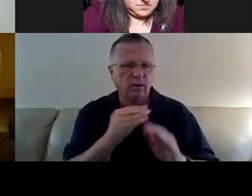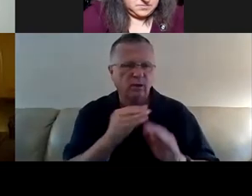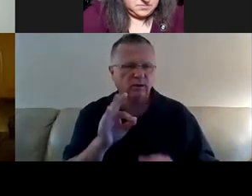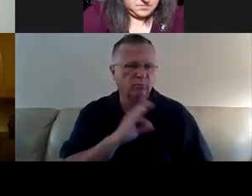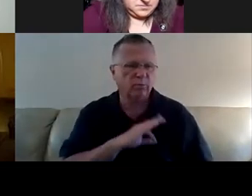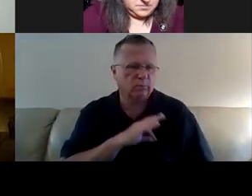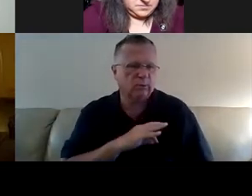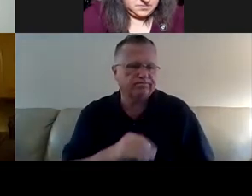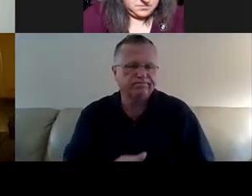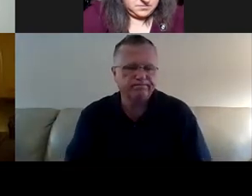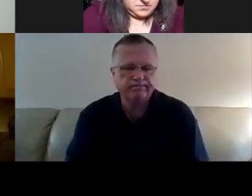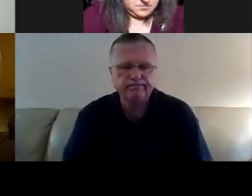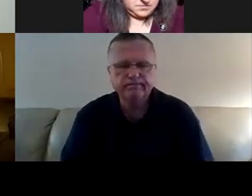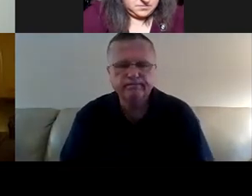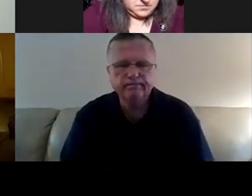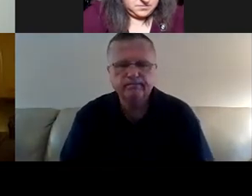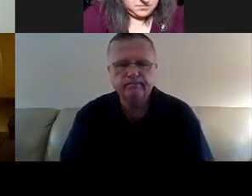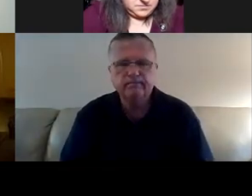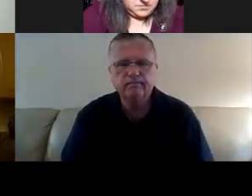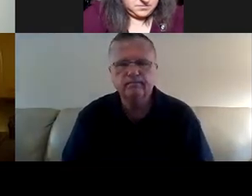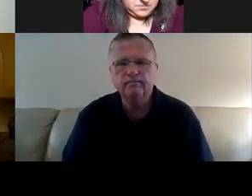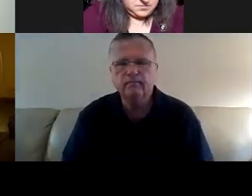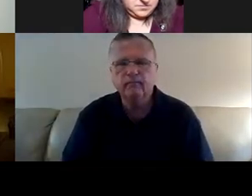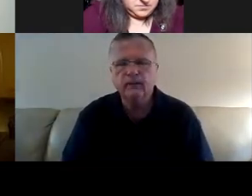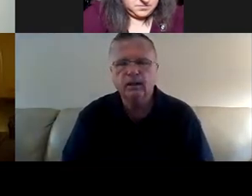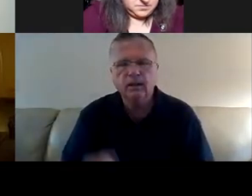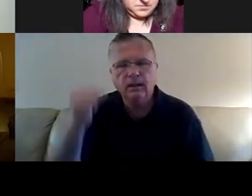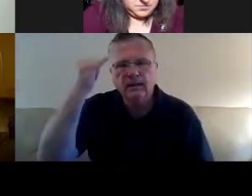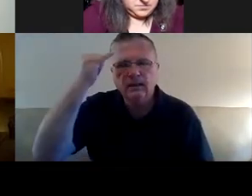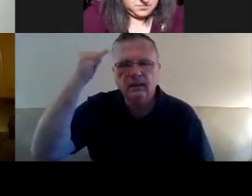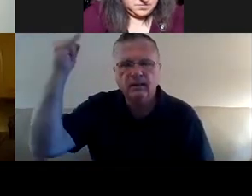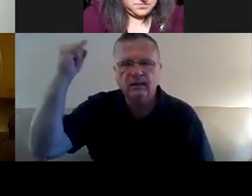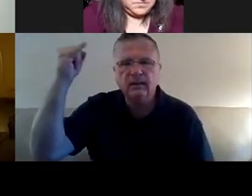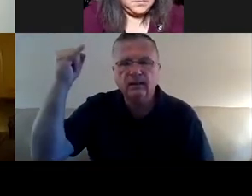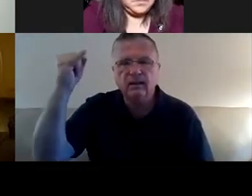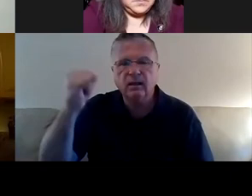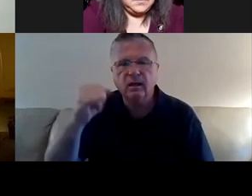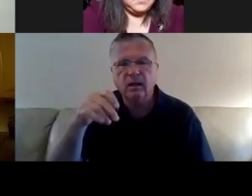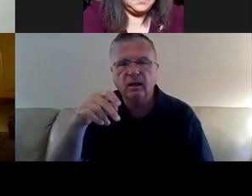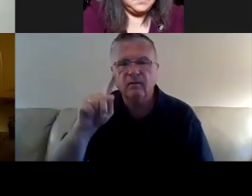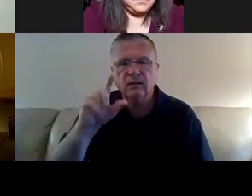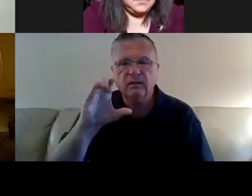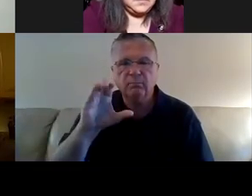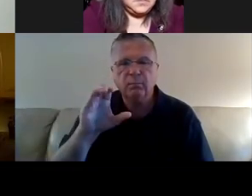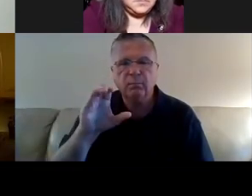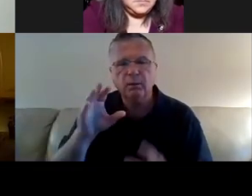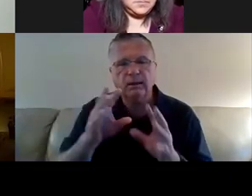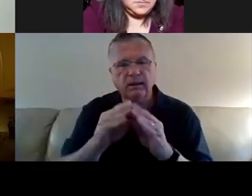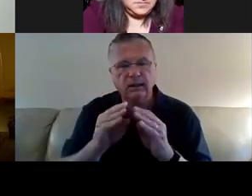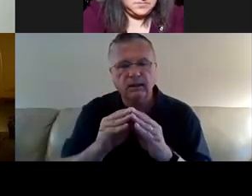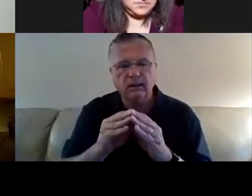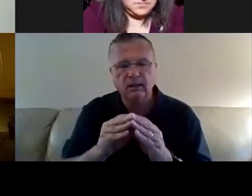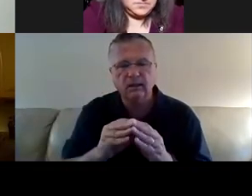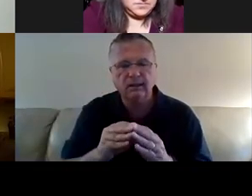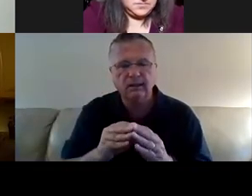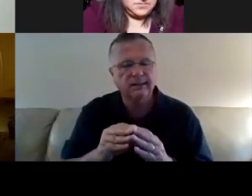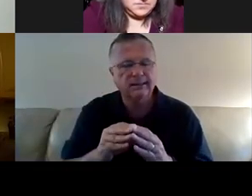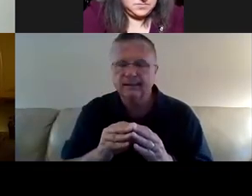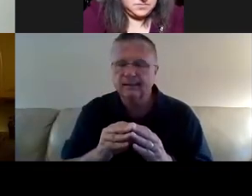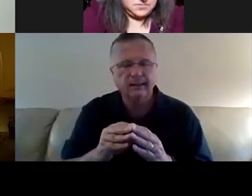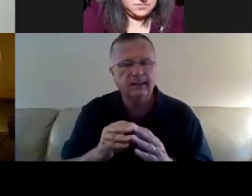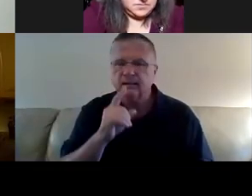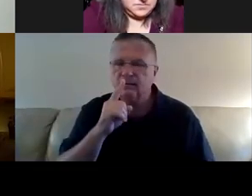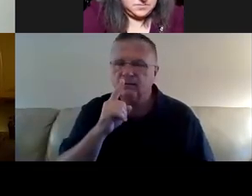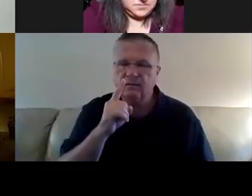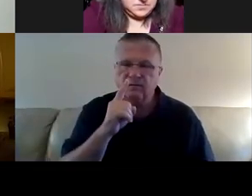The premise of the public hearing is absolutely false. And I